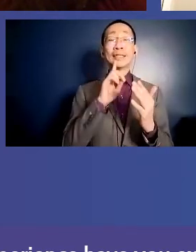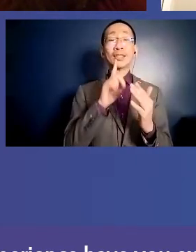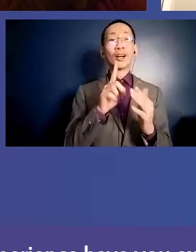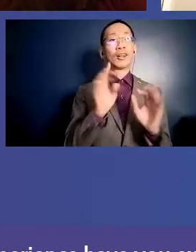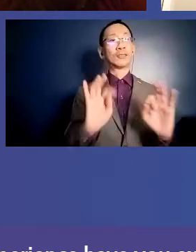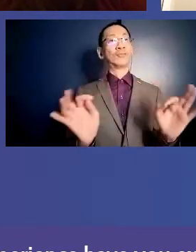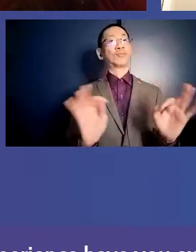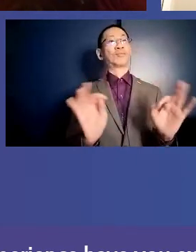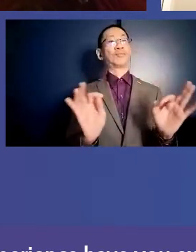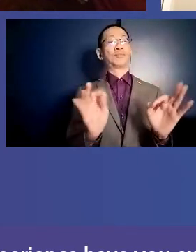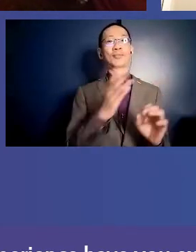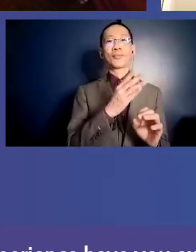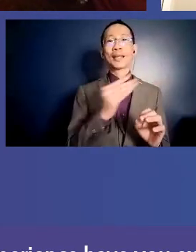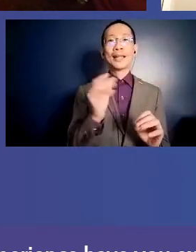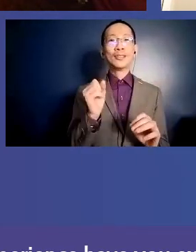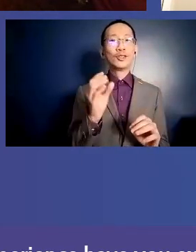so